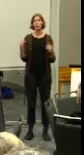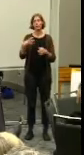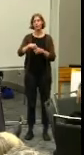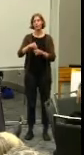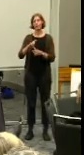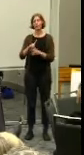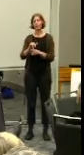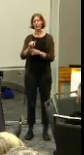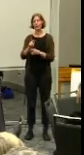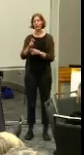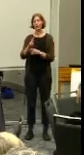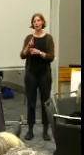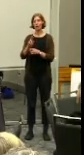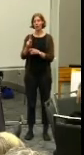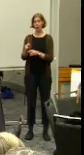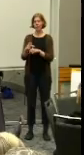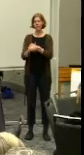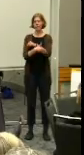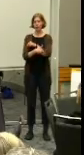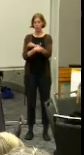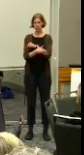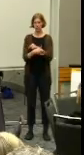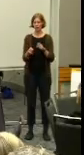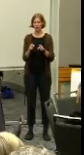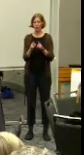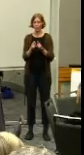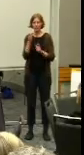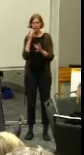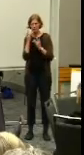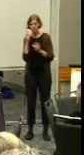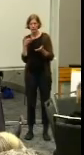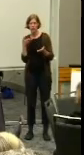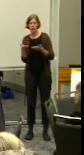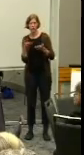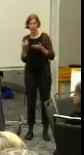most underserved community across Clark County as well.